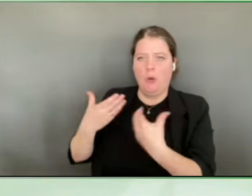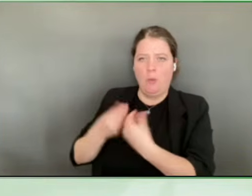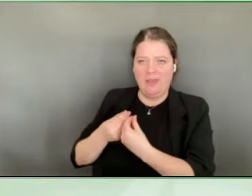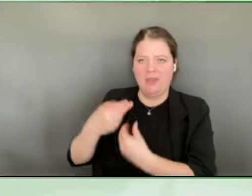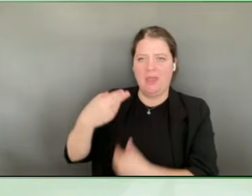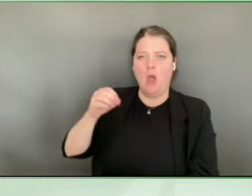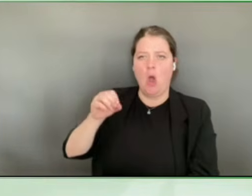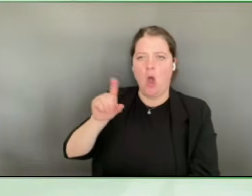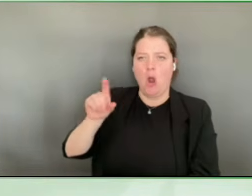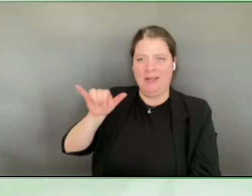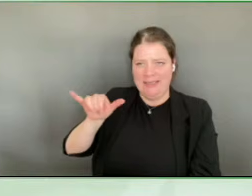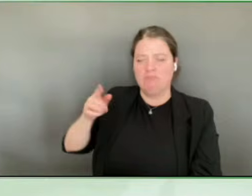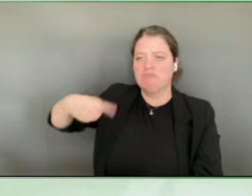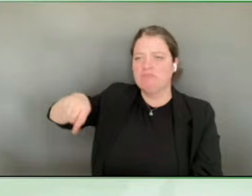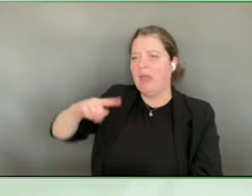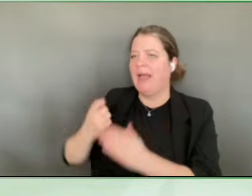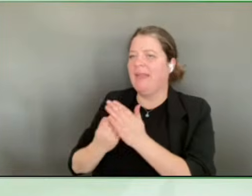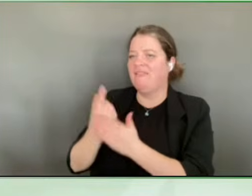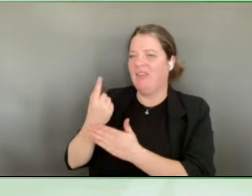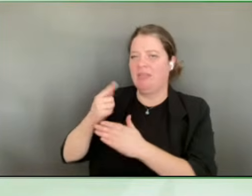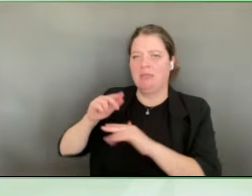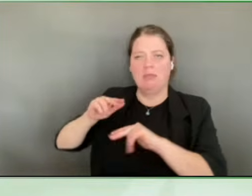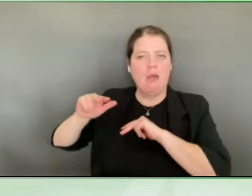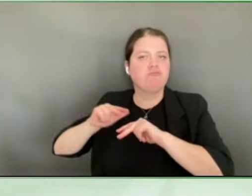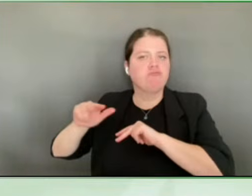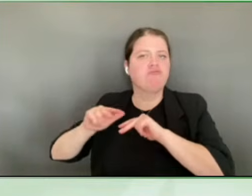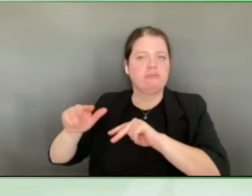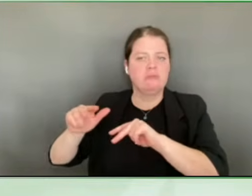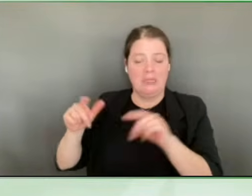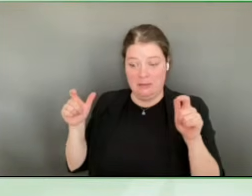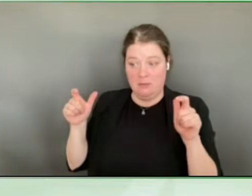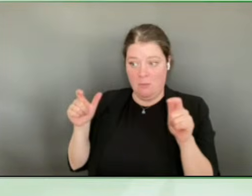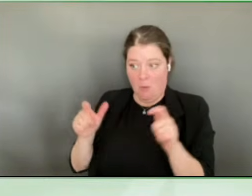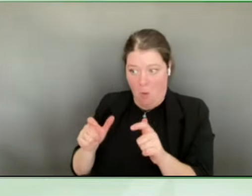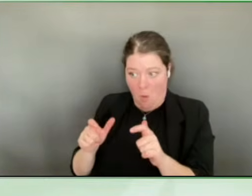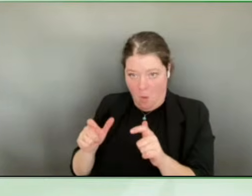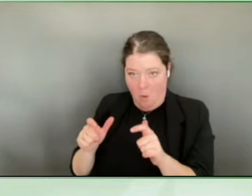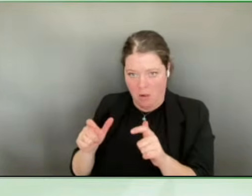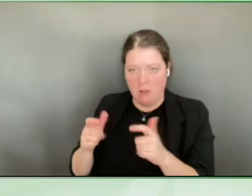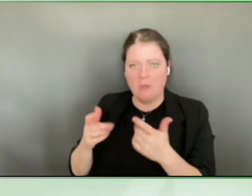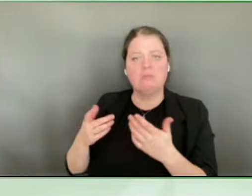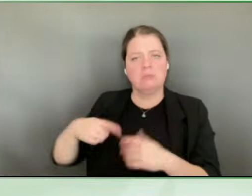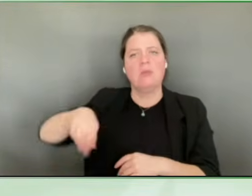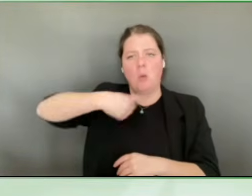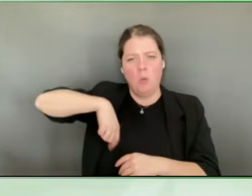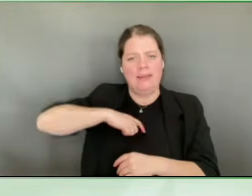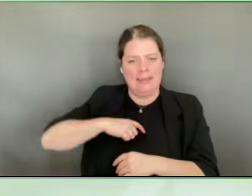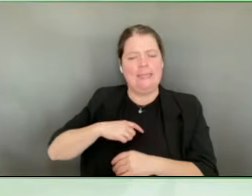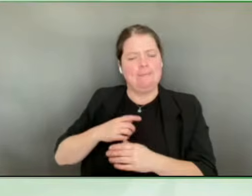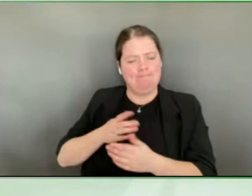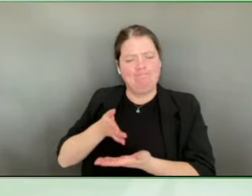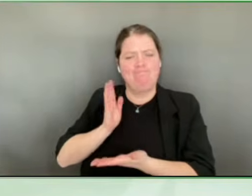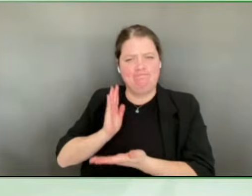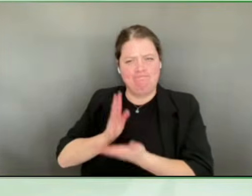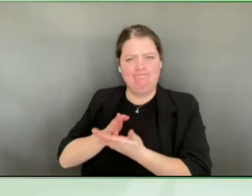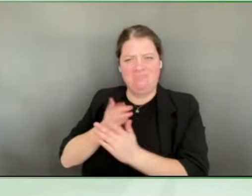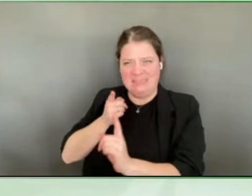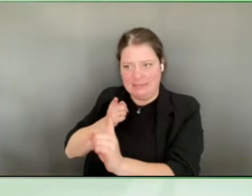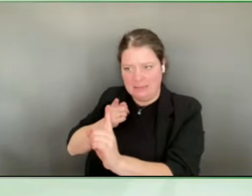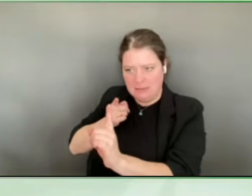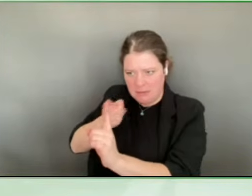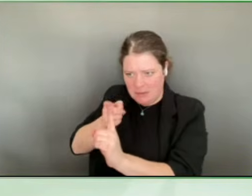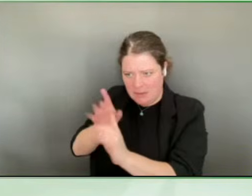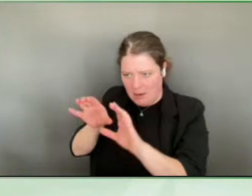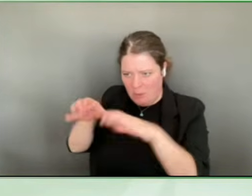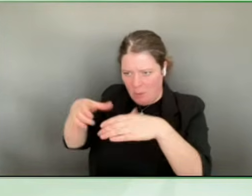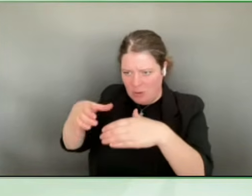running. And when we're holding a small event, we should be targeting, we should be really making sure that we understand each